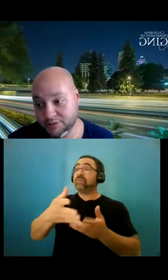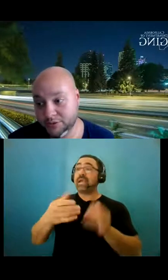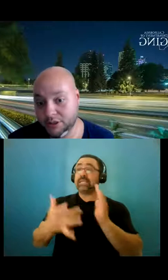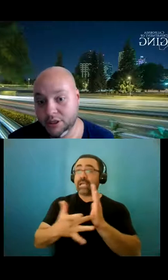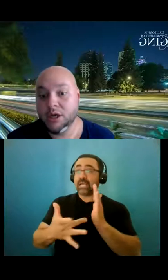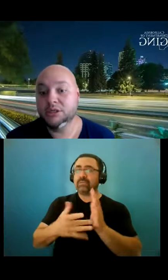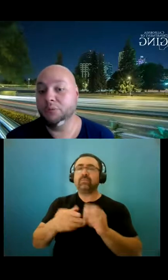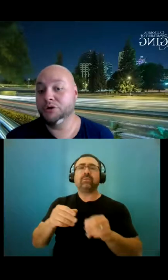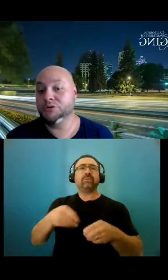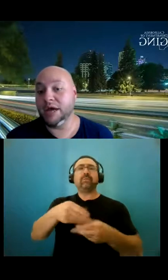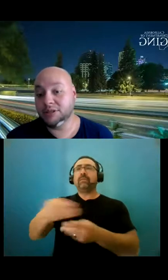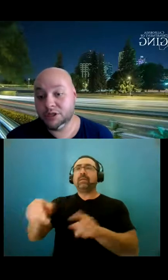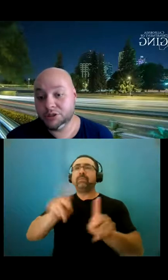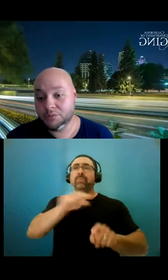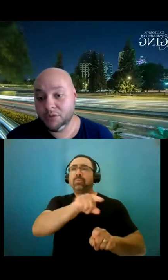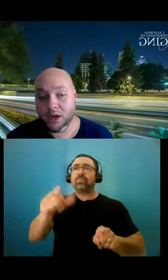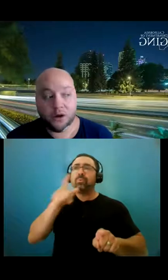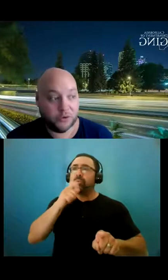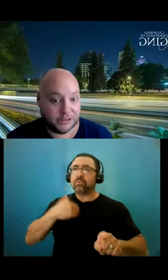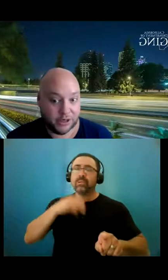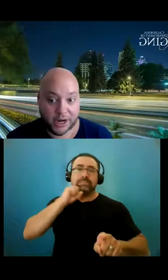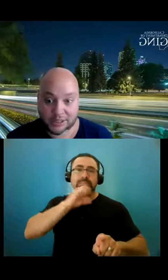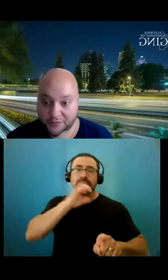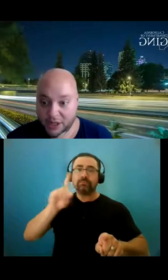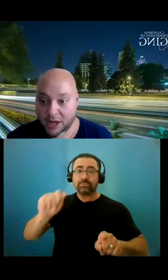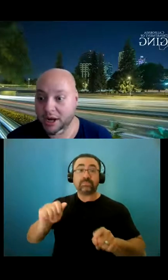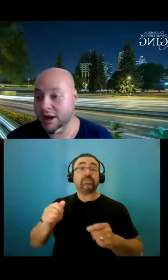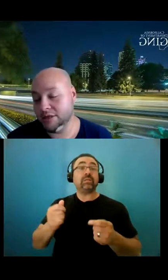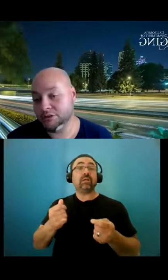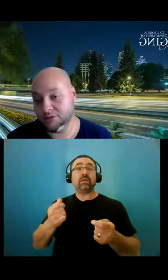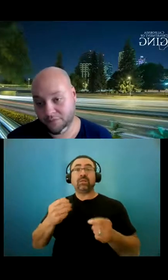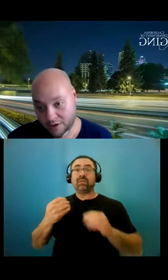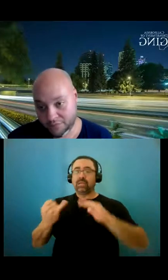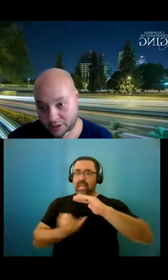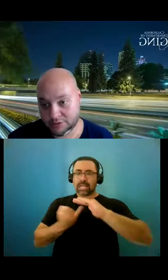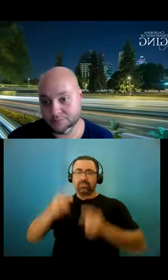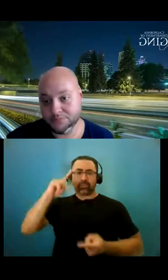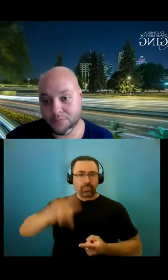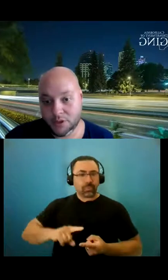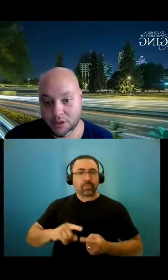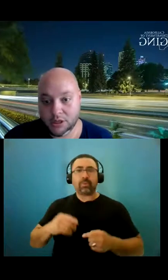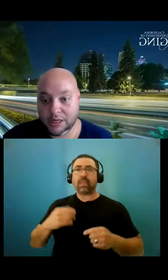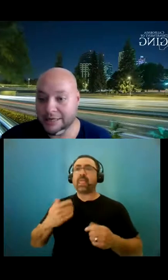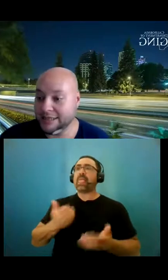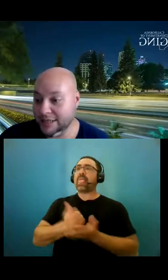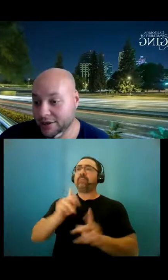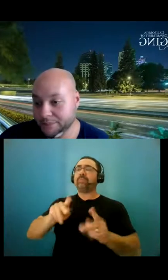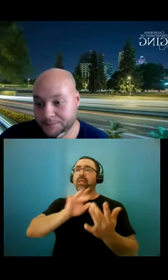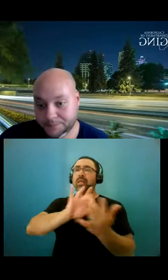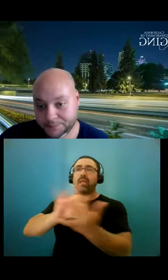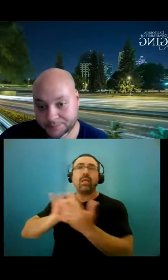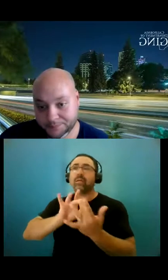with disability to help reduce isolation, increase their connectivity, and enhance their self-confidence. Next